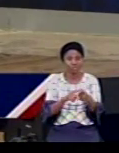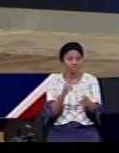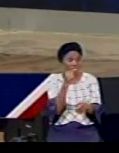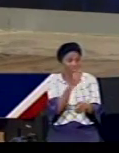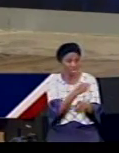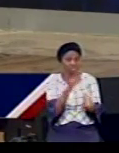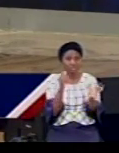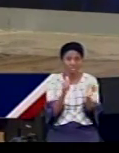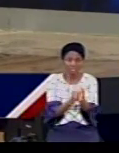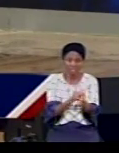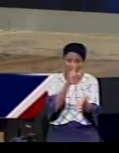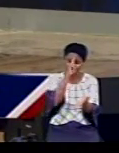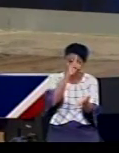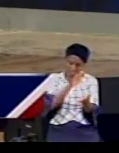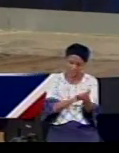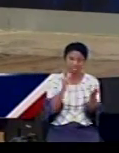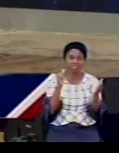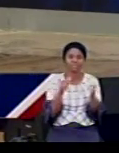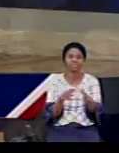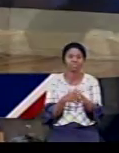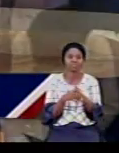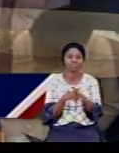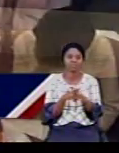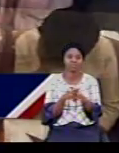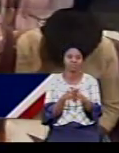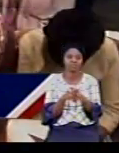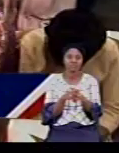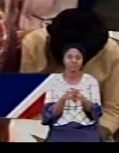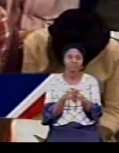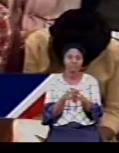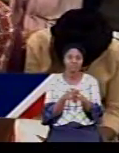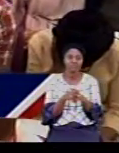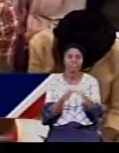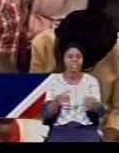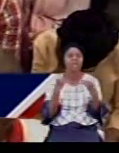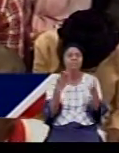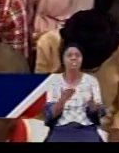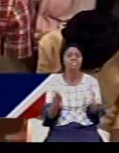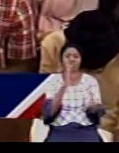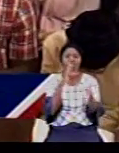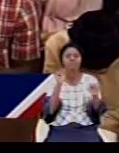to him that believeth. How